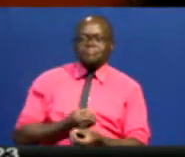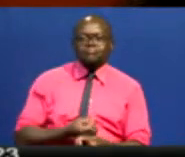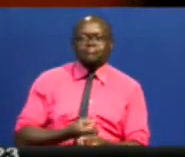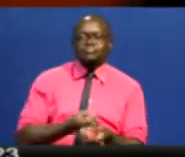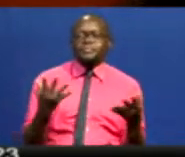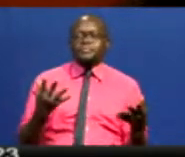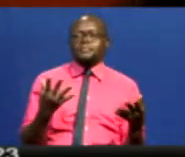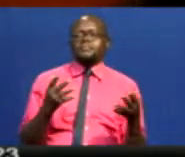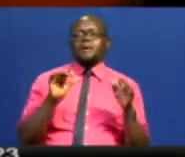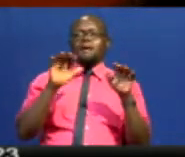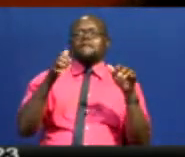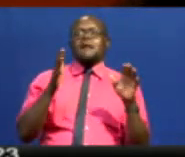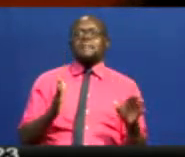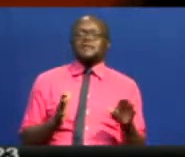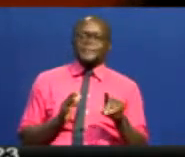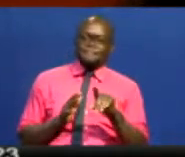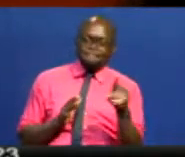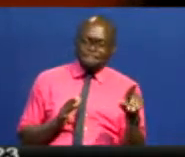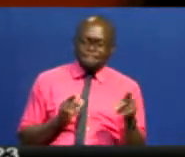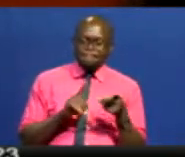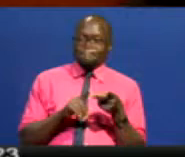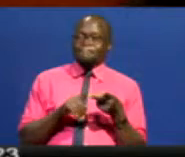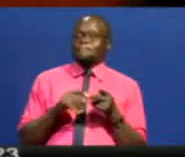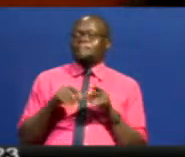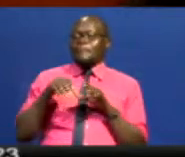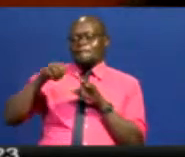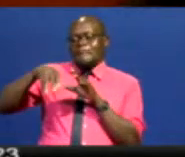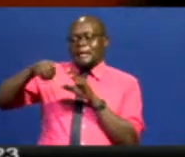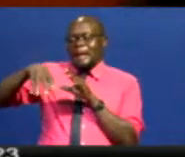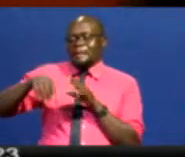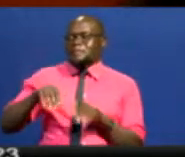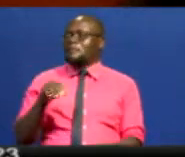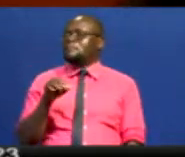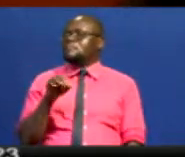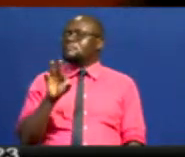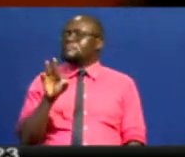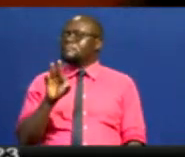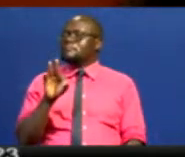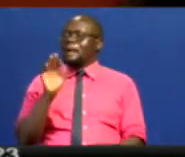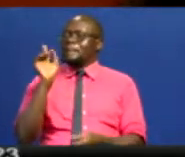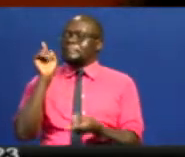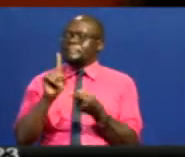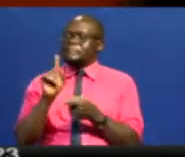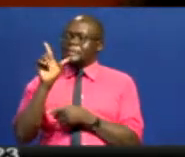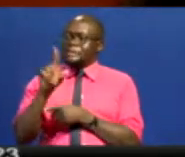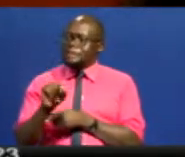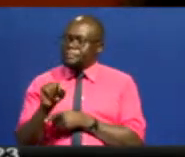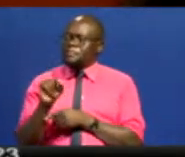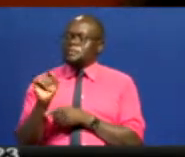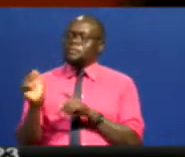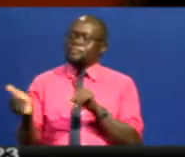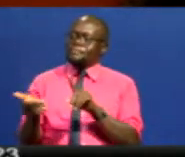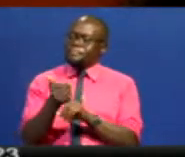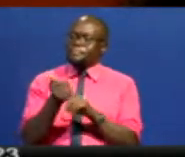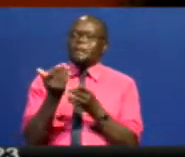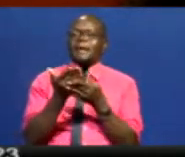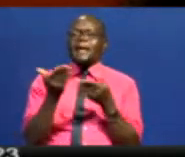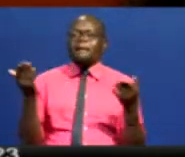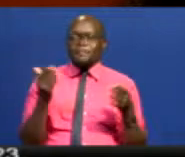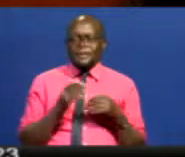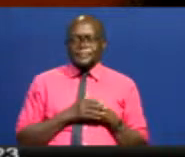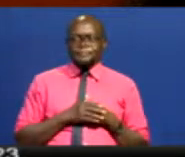to the farmers, fertilizer is supplied and subsidized and reach all parts of the country. We should